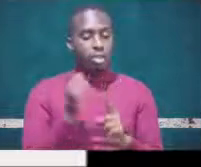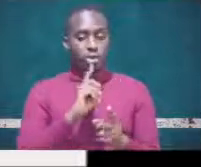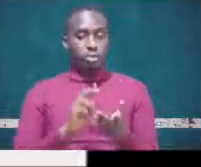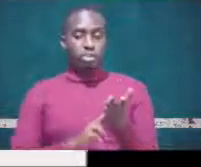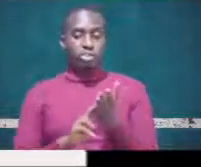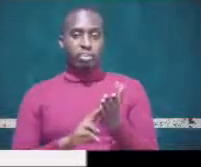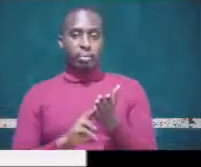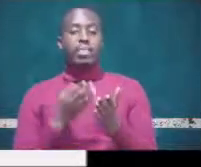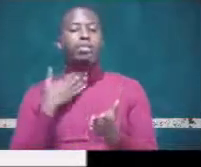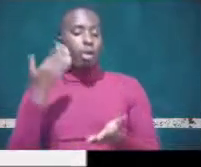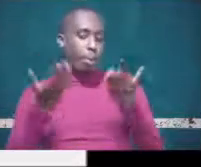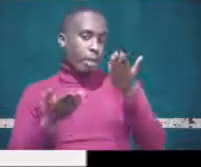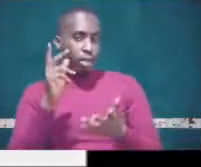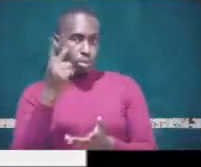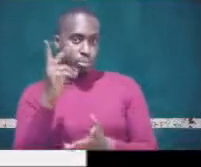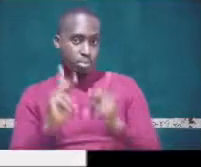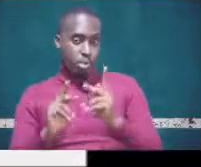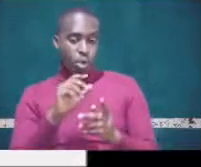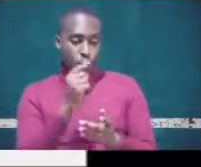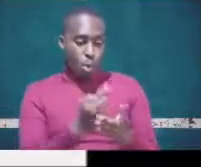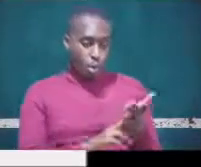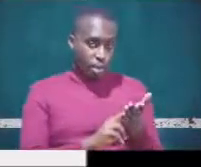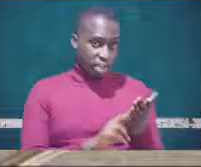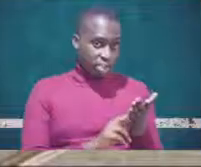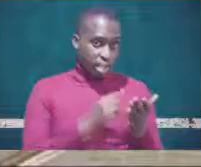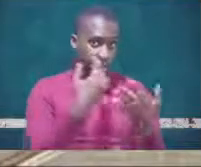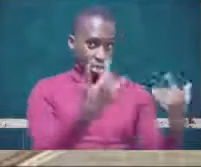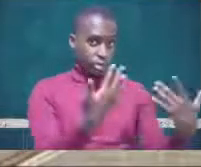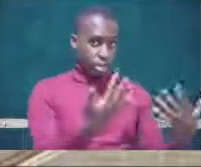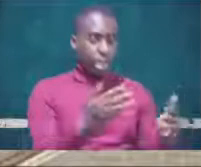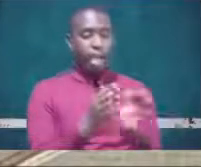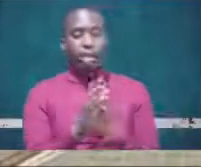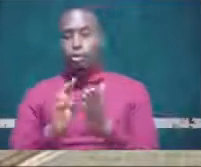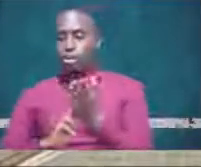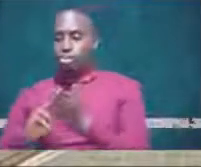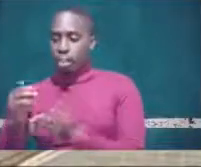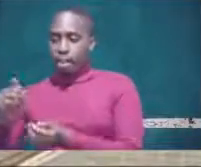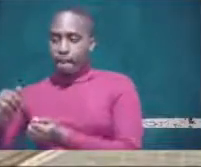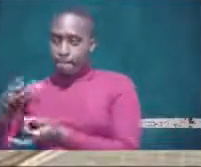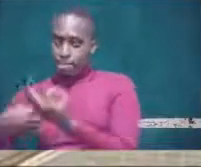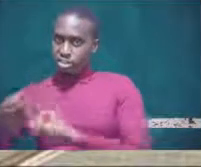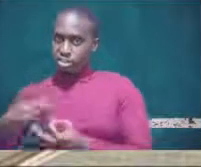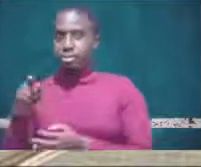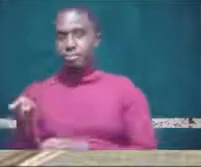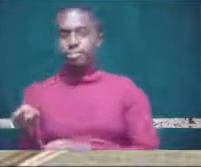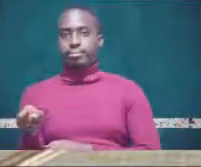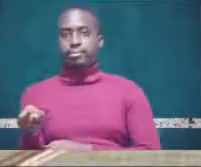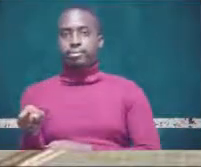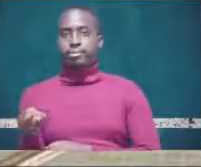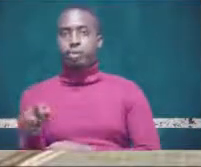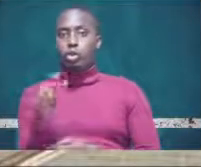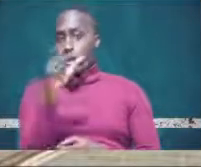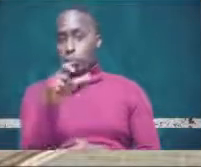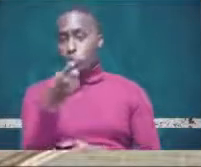you to compare two people. One using hands and the one using that machine. The one using that machine. So the